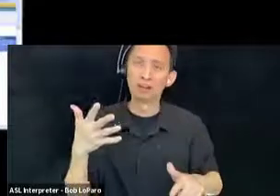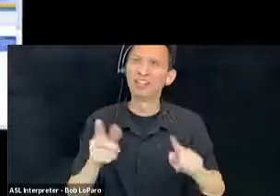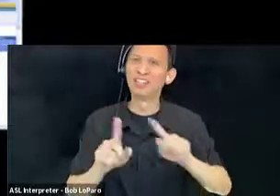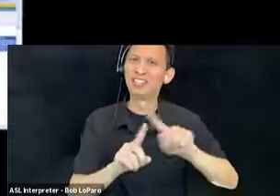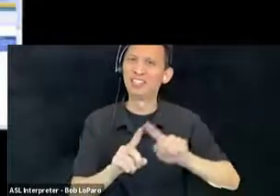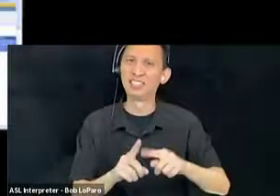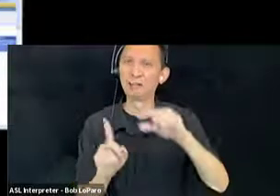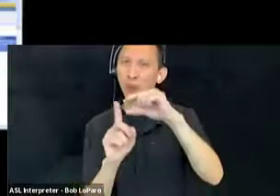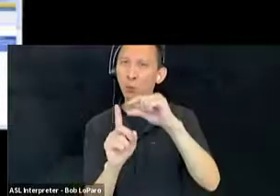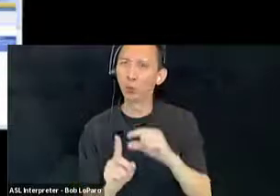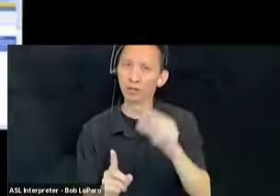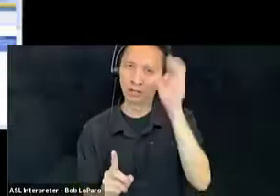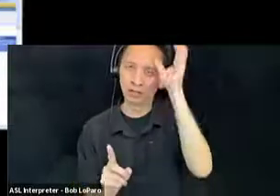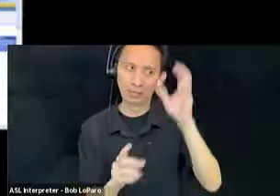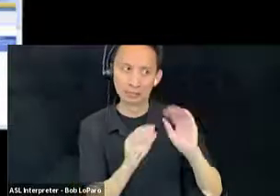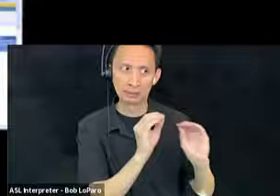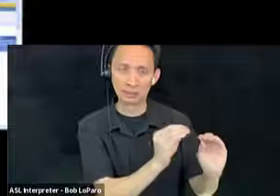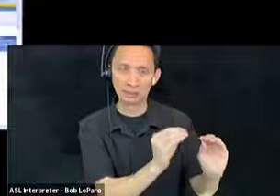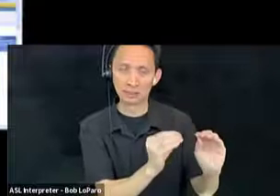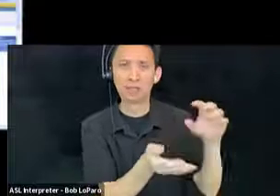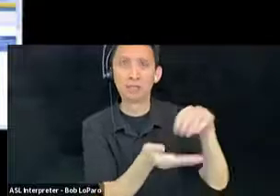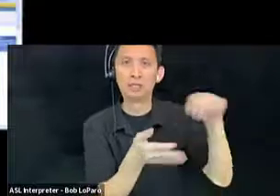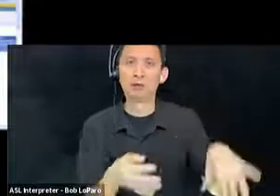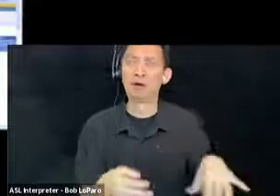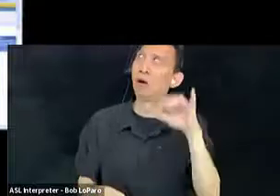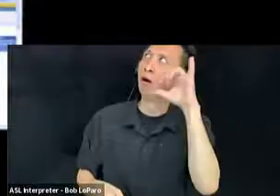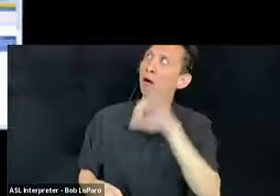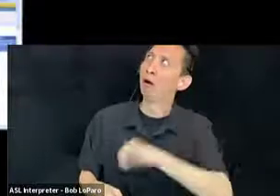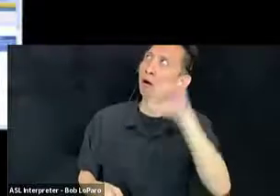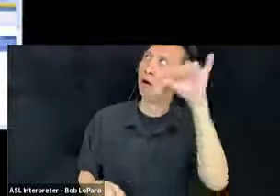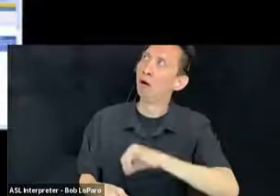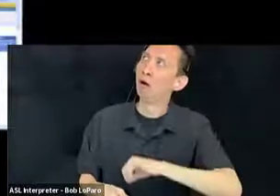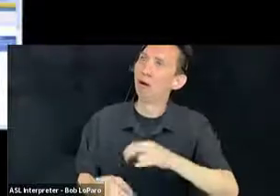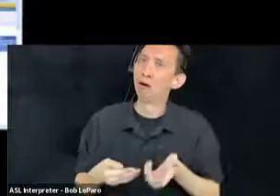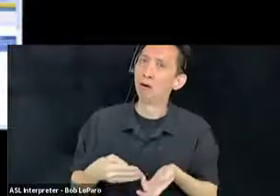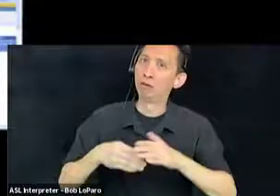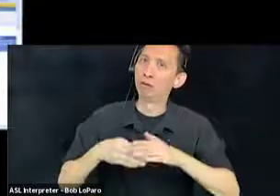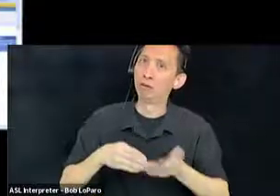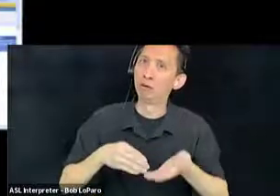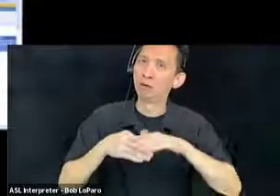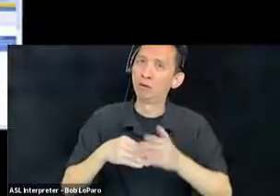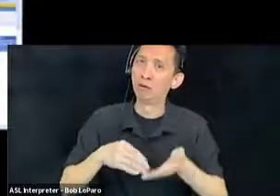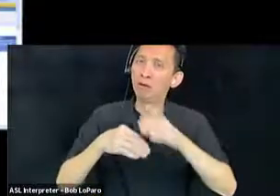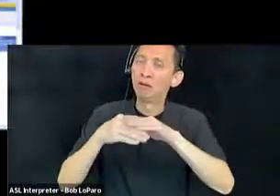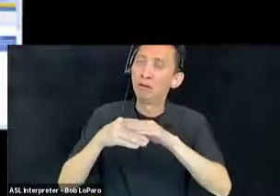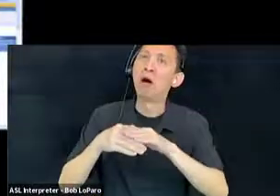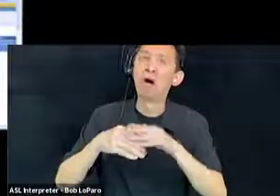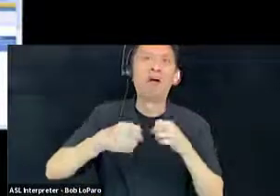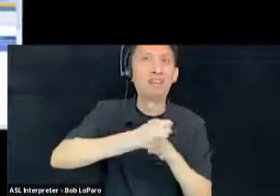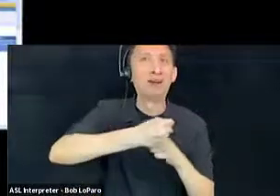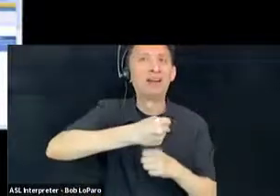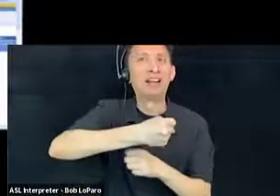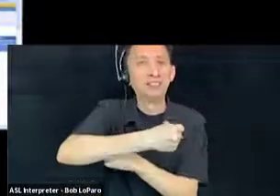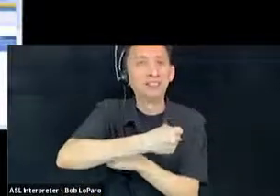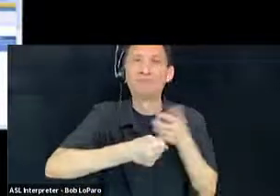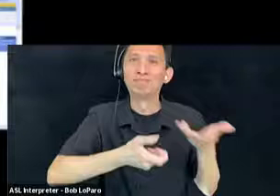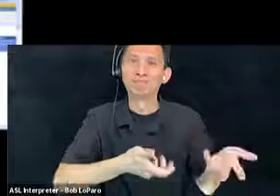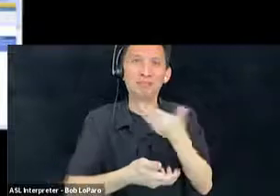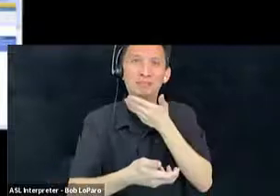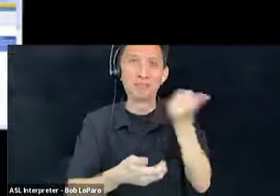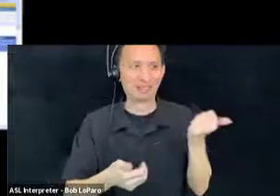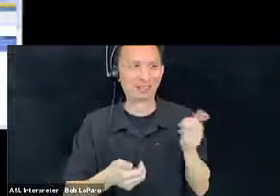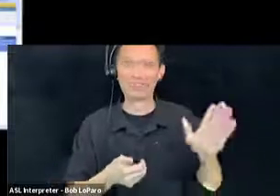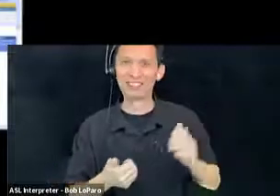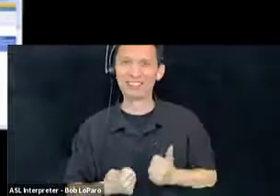concepts built into the calendar system. And it builds in other academic and life skill concepts. And so, again, I have some videos and